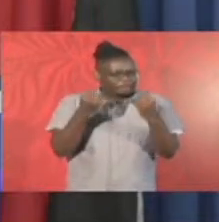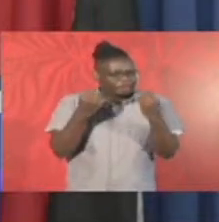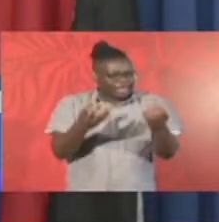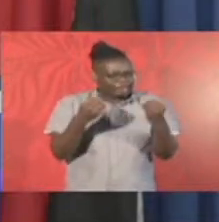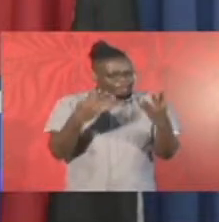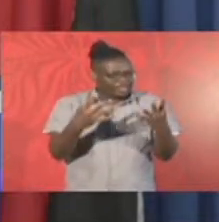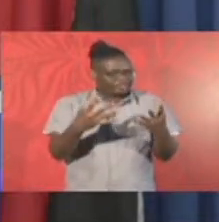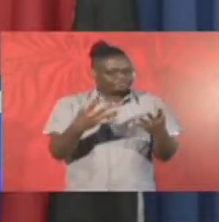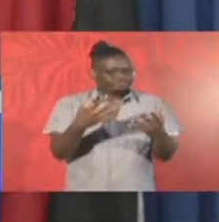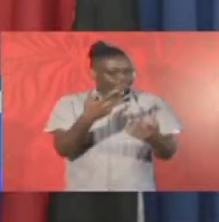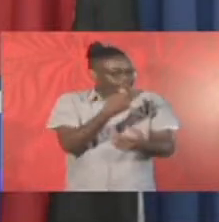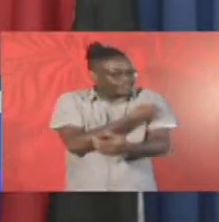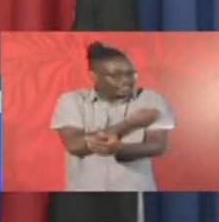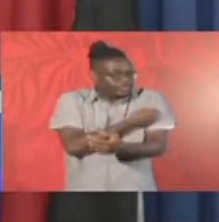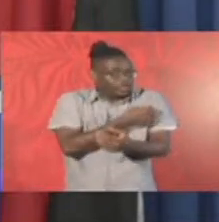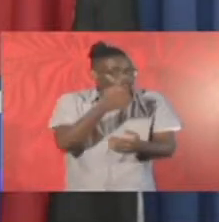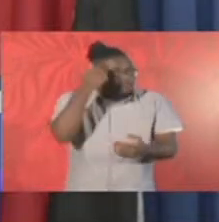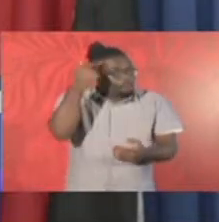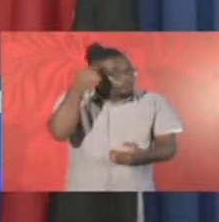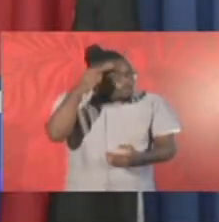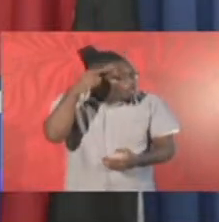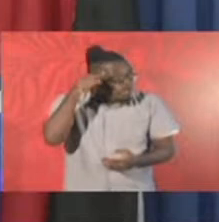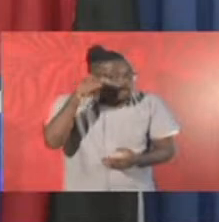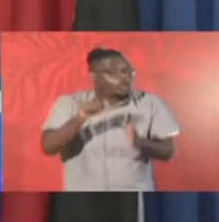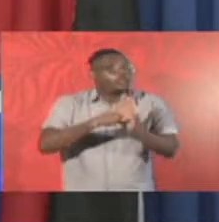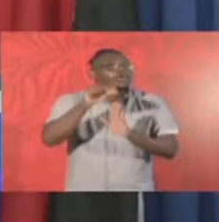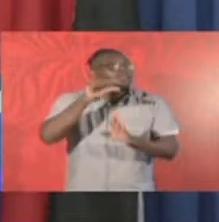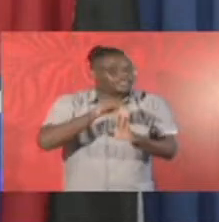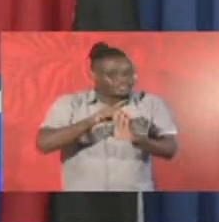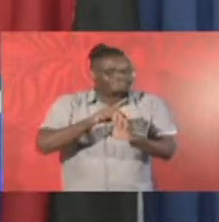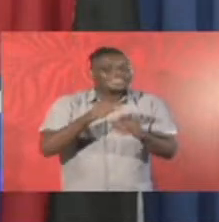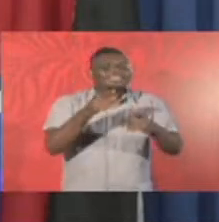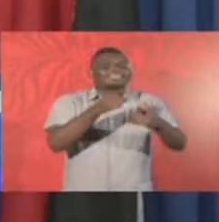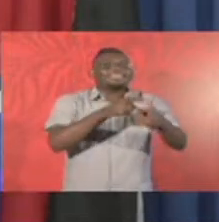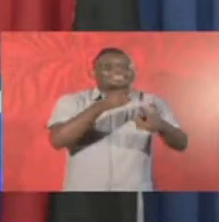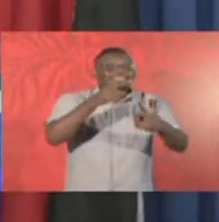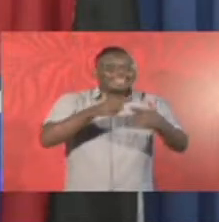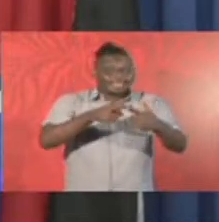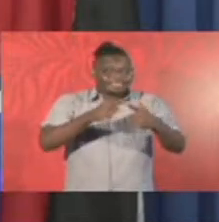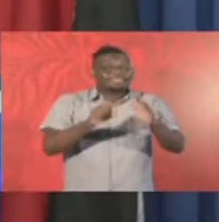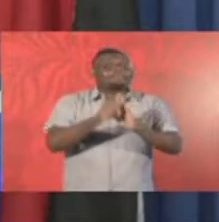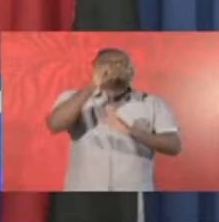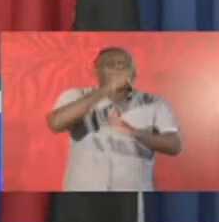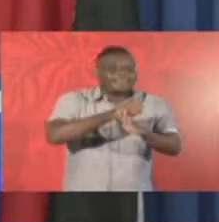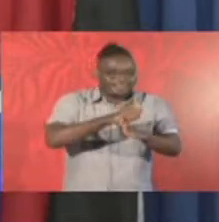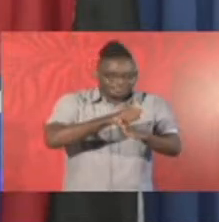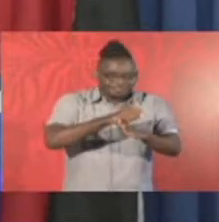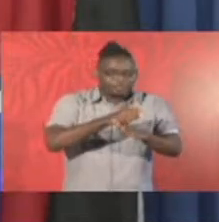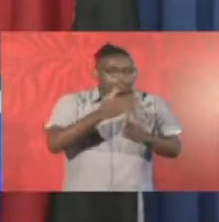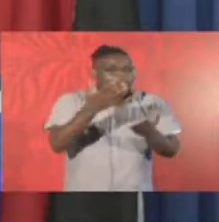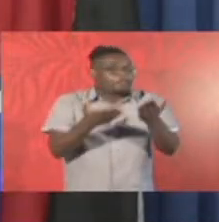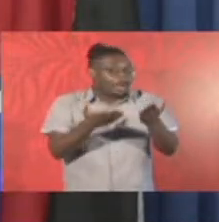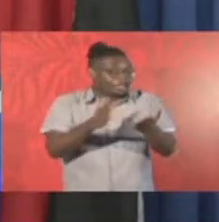August, and that would have put us in a good position in September to talk about school children coming out.